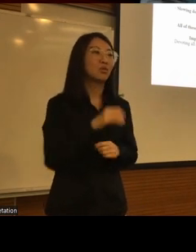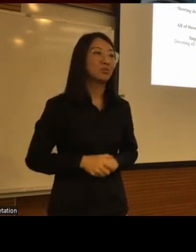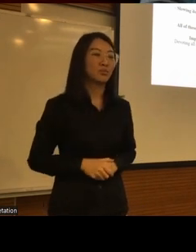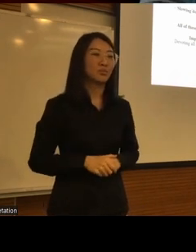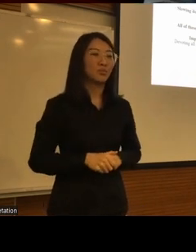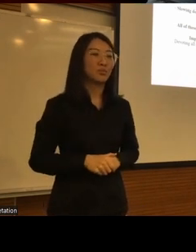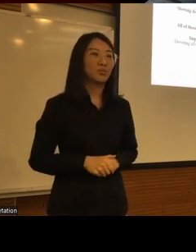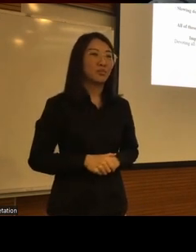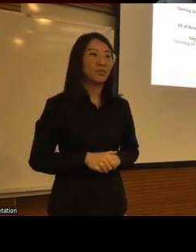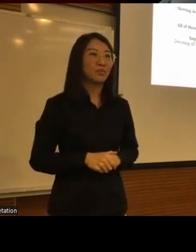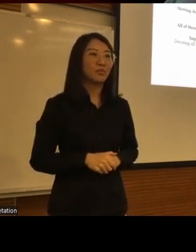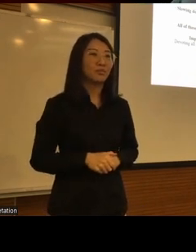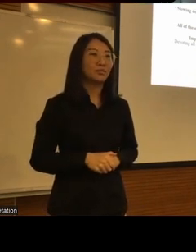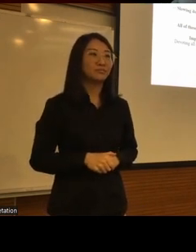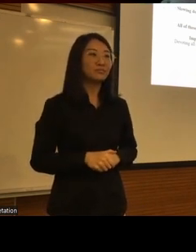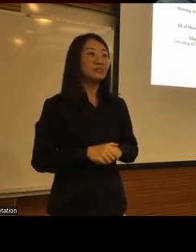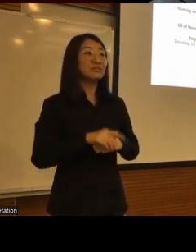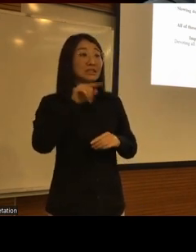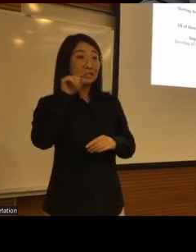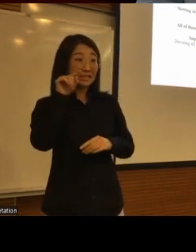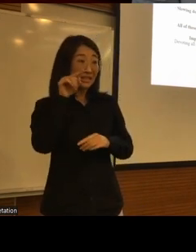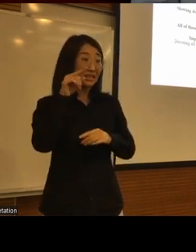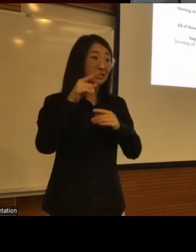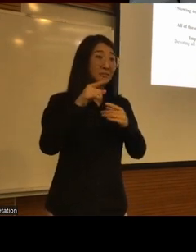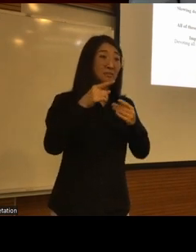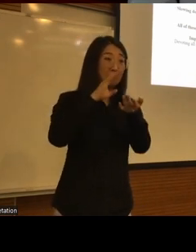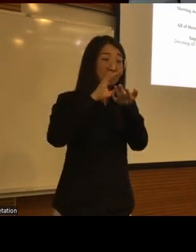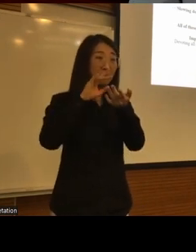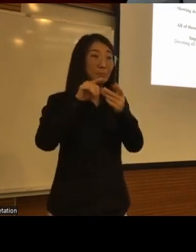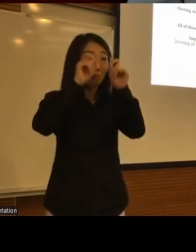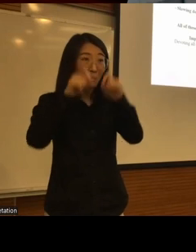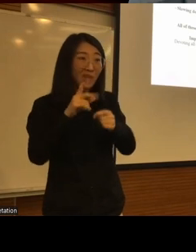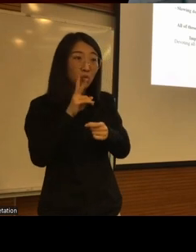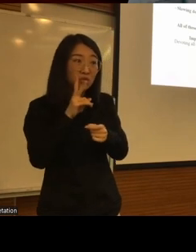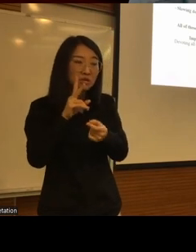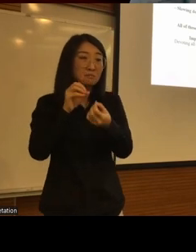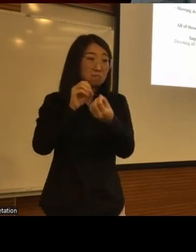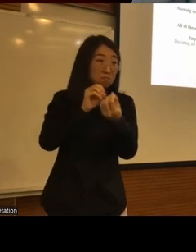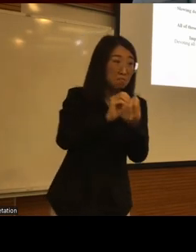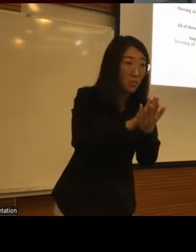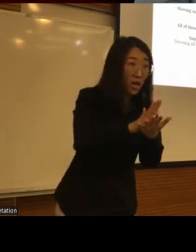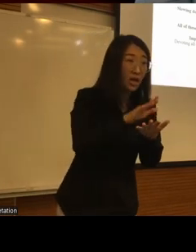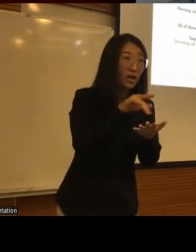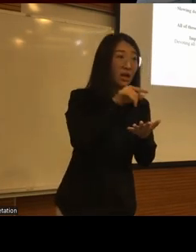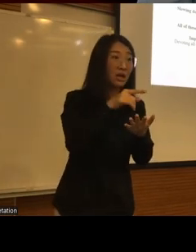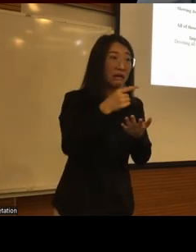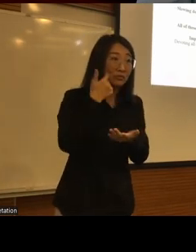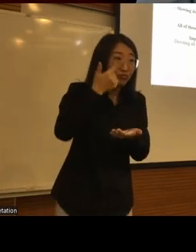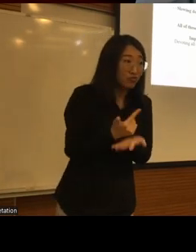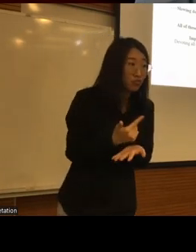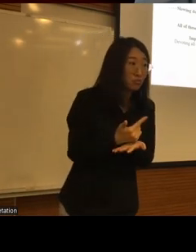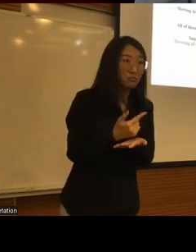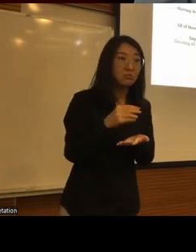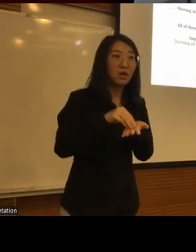The impact of such problems is not necessarily visible on each segment because there are